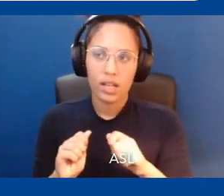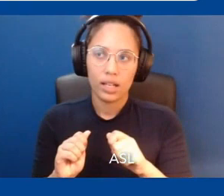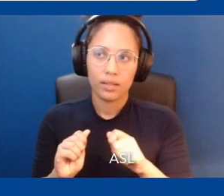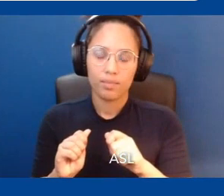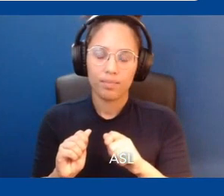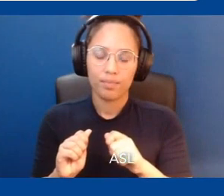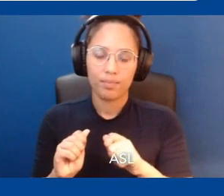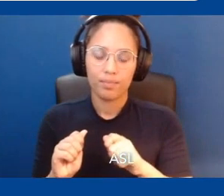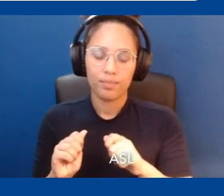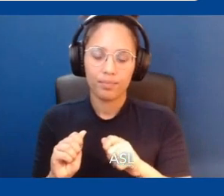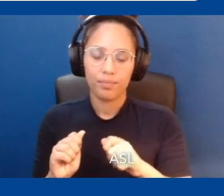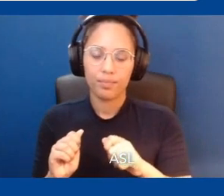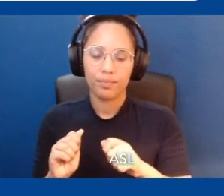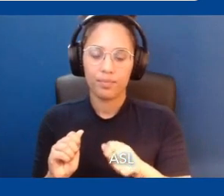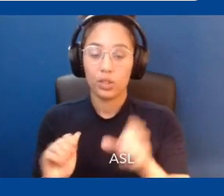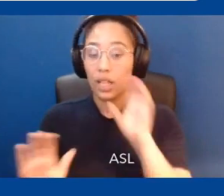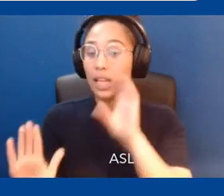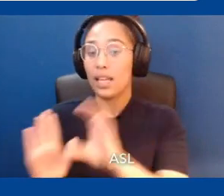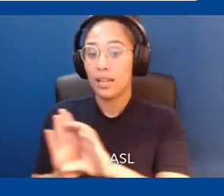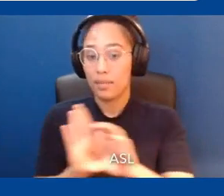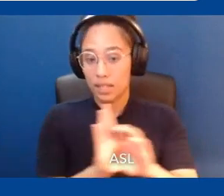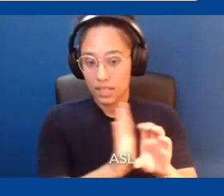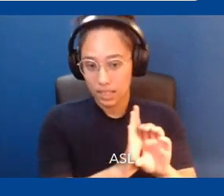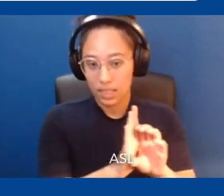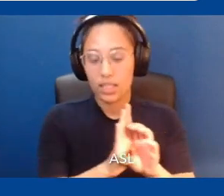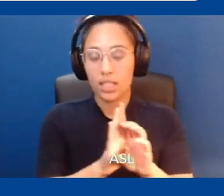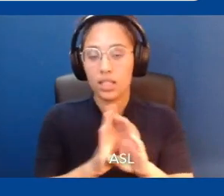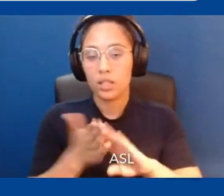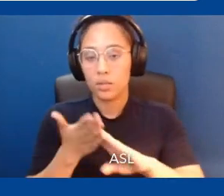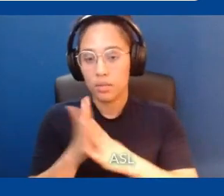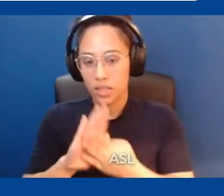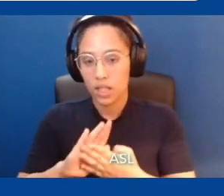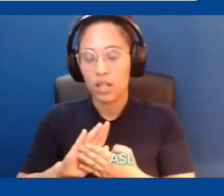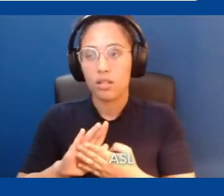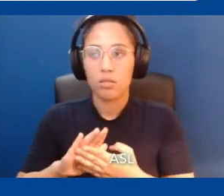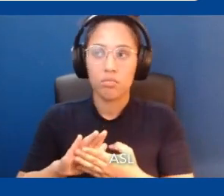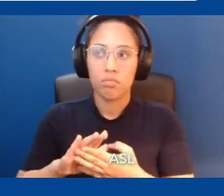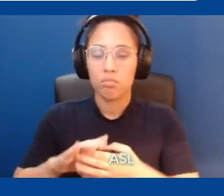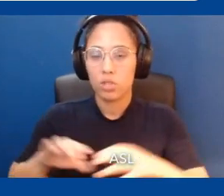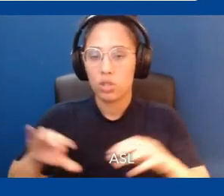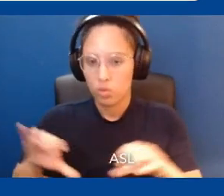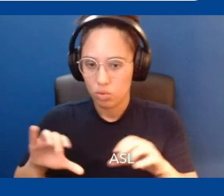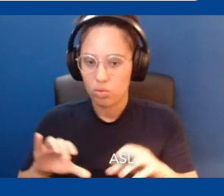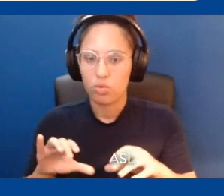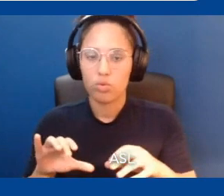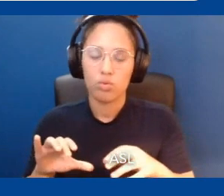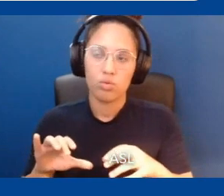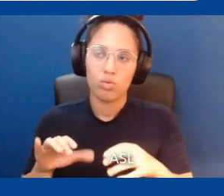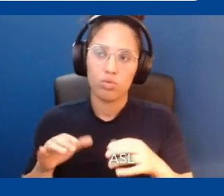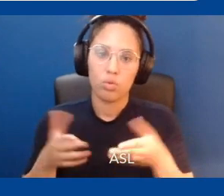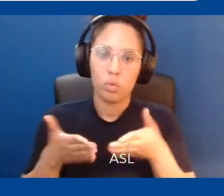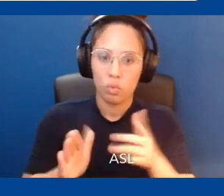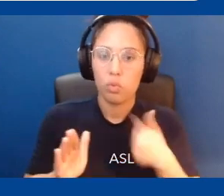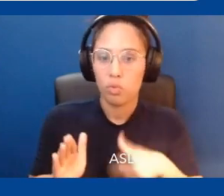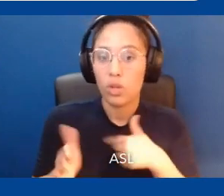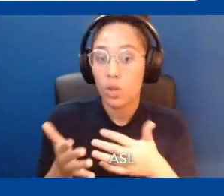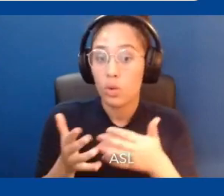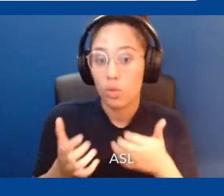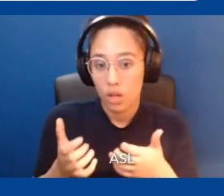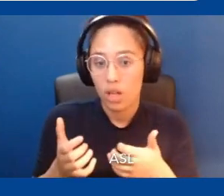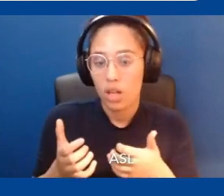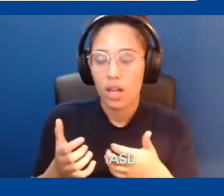those images to work in the way we want to, and not in a, like, yes,